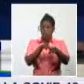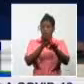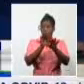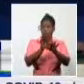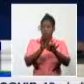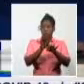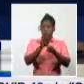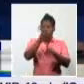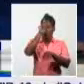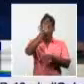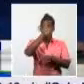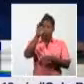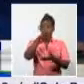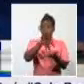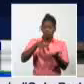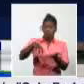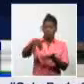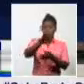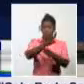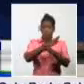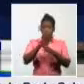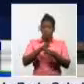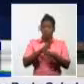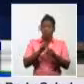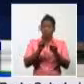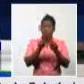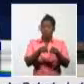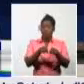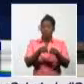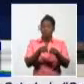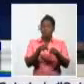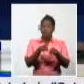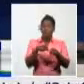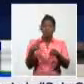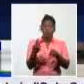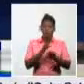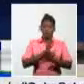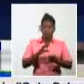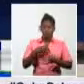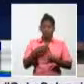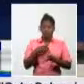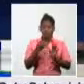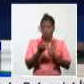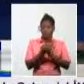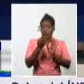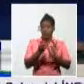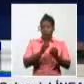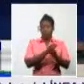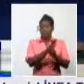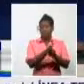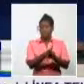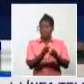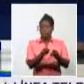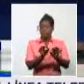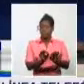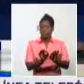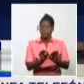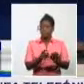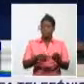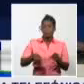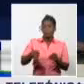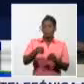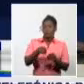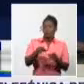a stable clinical evolution. That is, 55% of the patients who are hospitalized who have